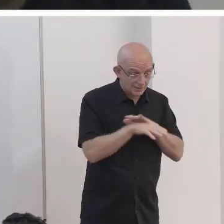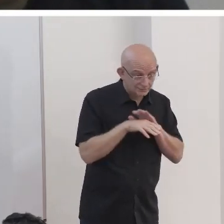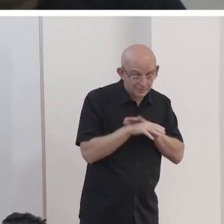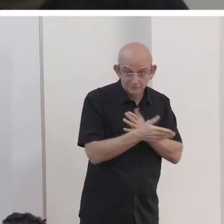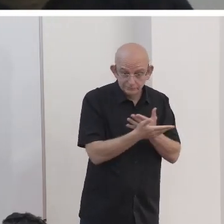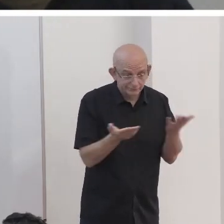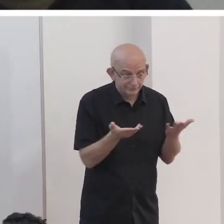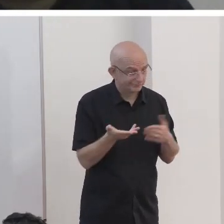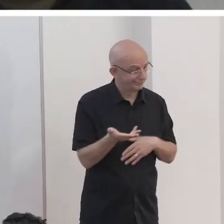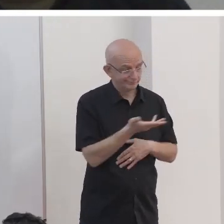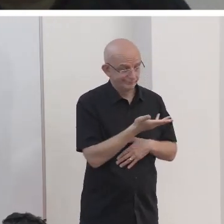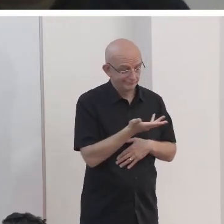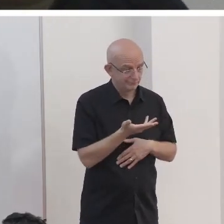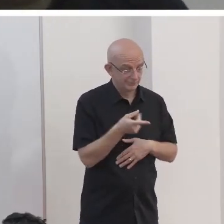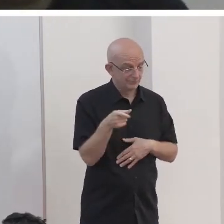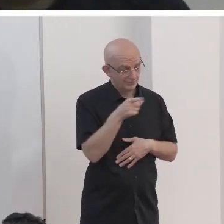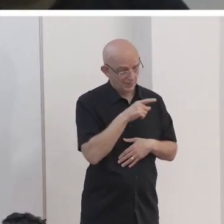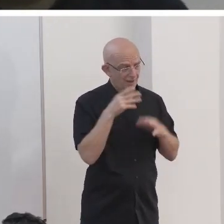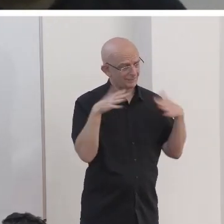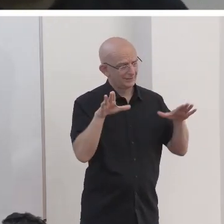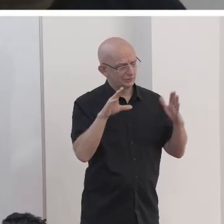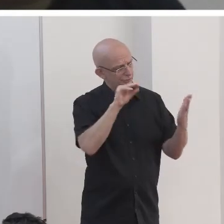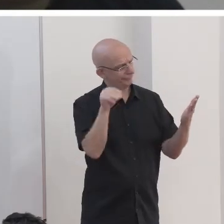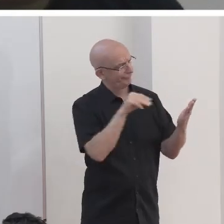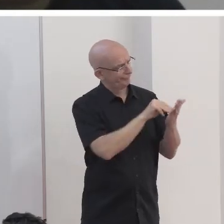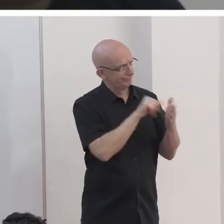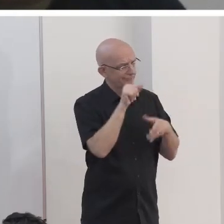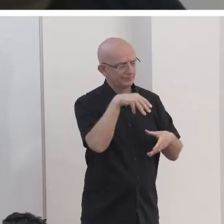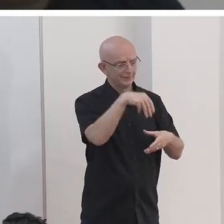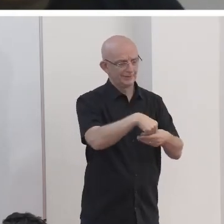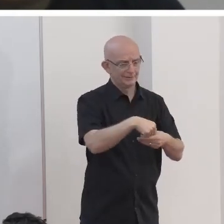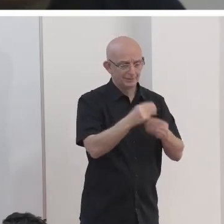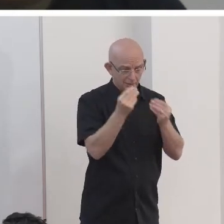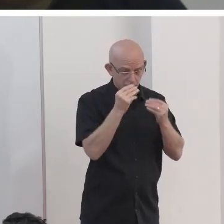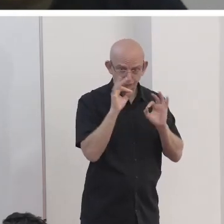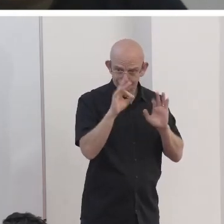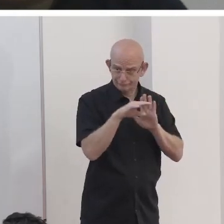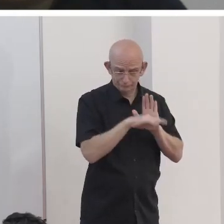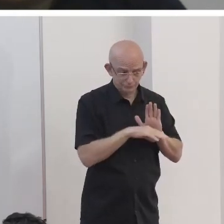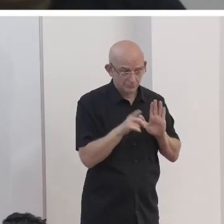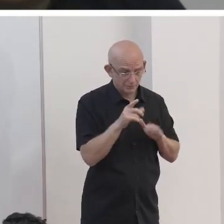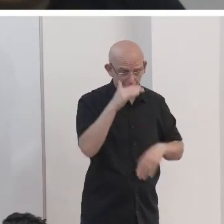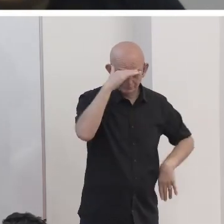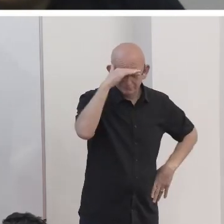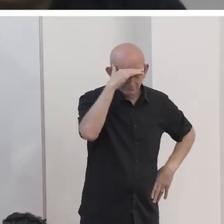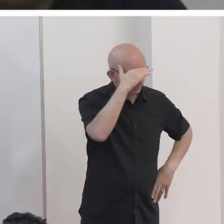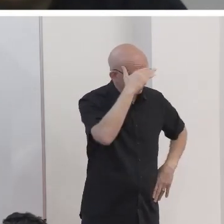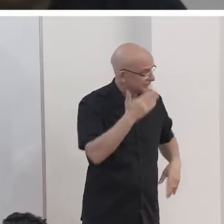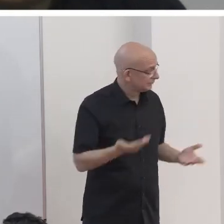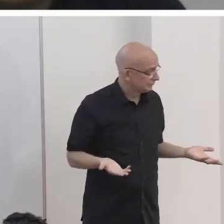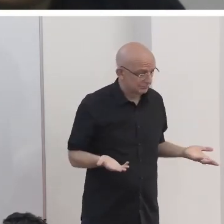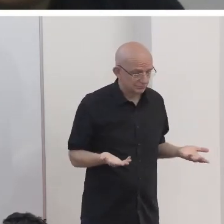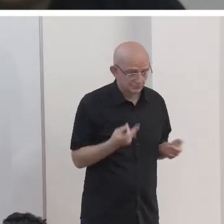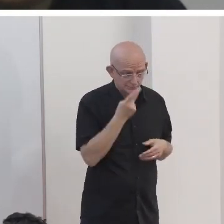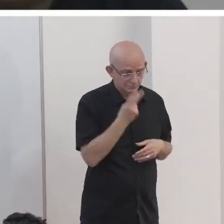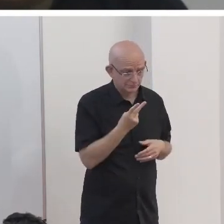they should do is, in my point of view, each and every people, they should prioritize inclusive